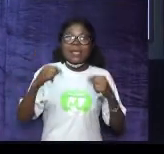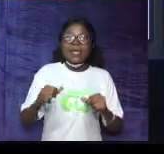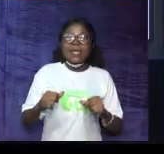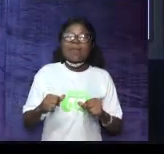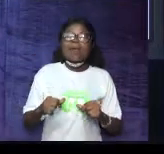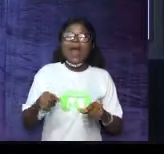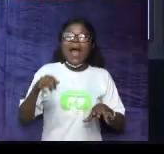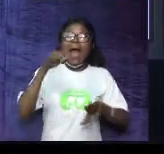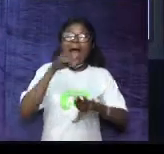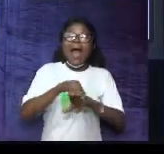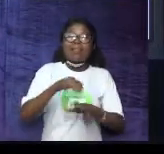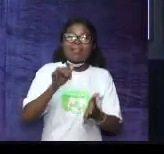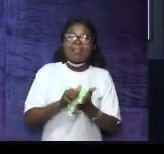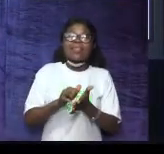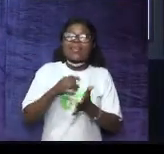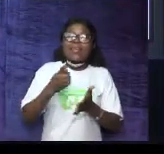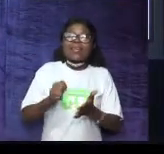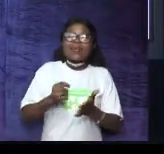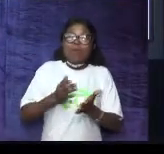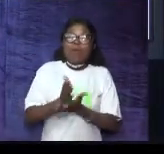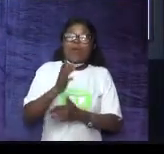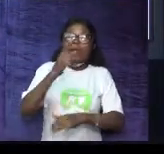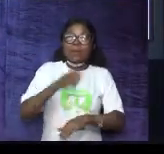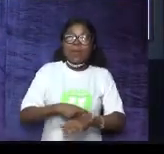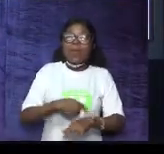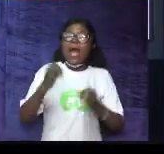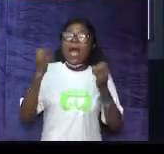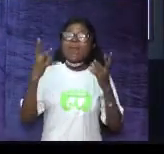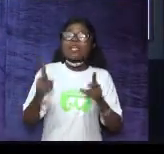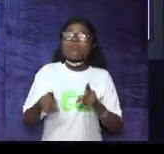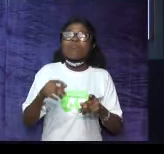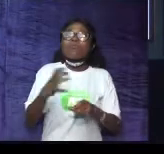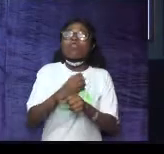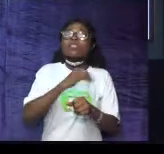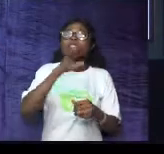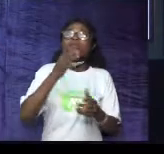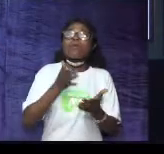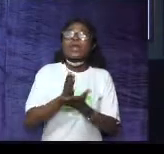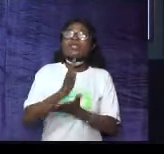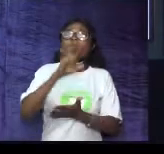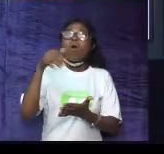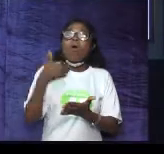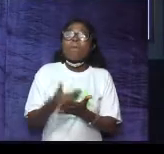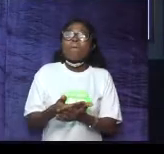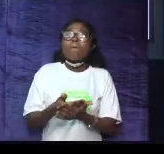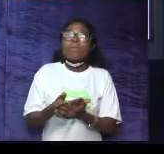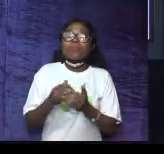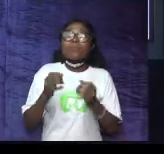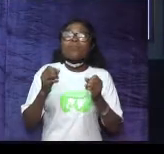the exact time, he came on time. How many of you got the 5 correctly?